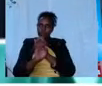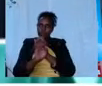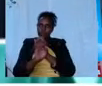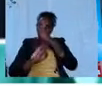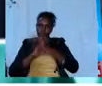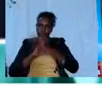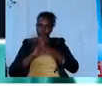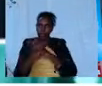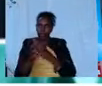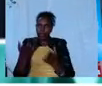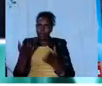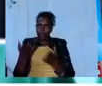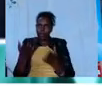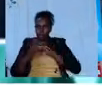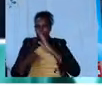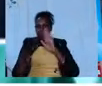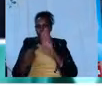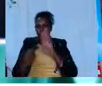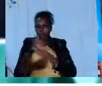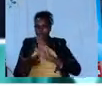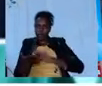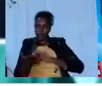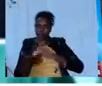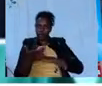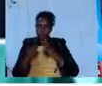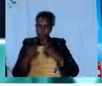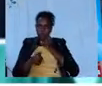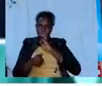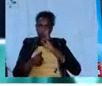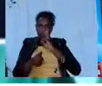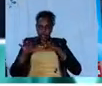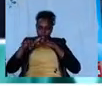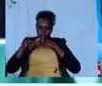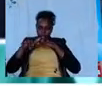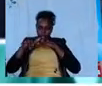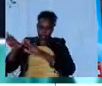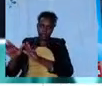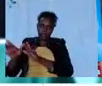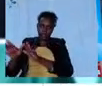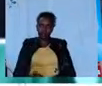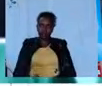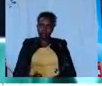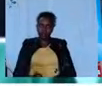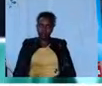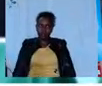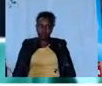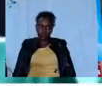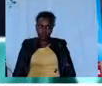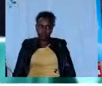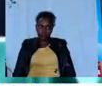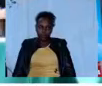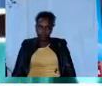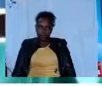world. May the earth be filled with your glory, as the water covers the sea. The prayer of the day.